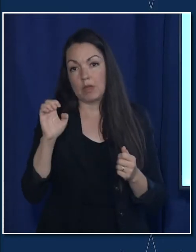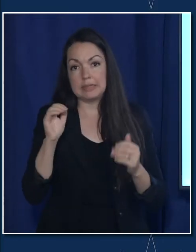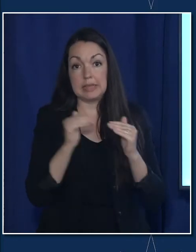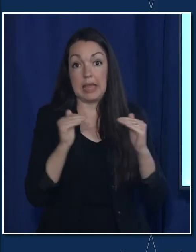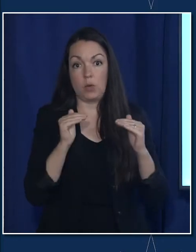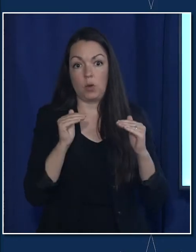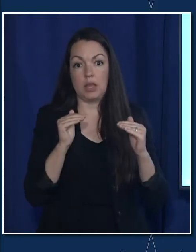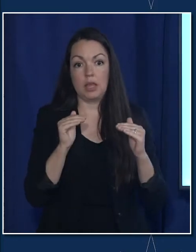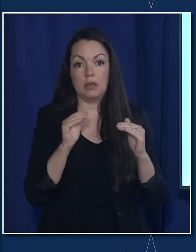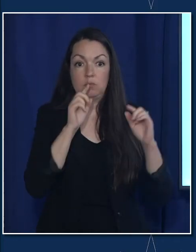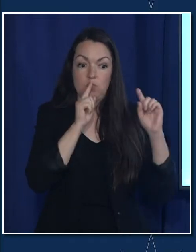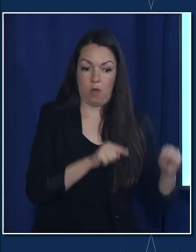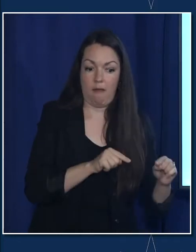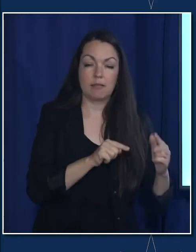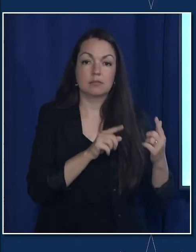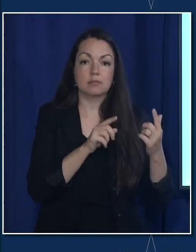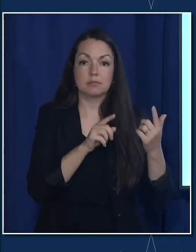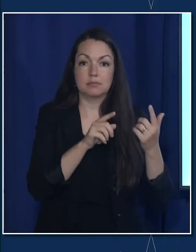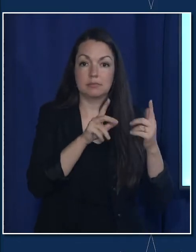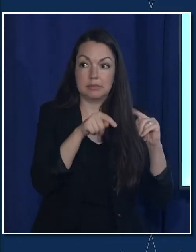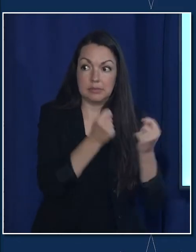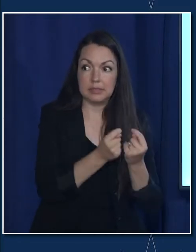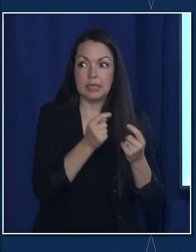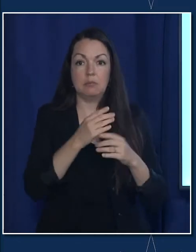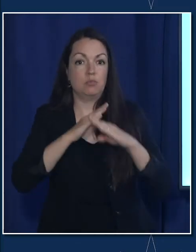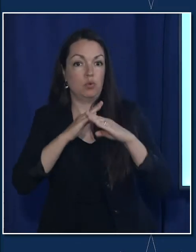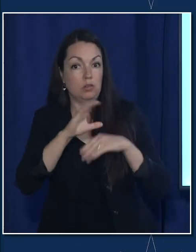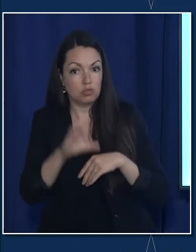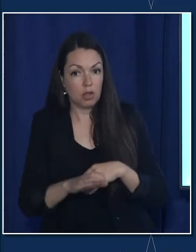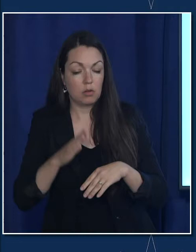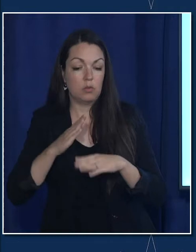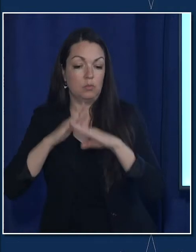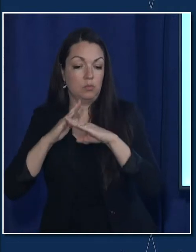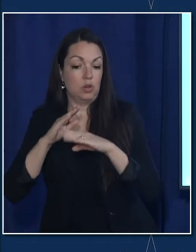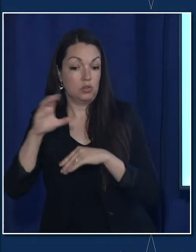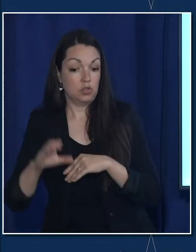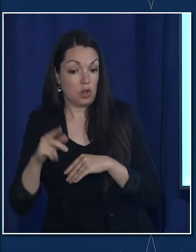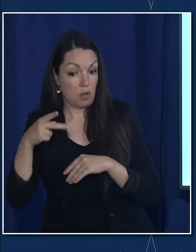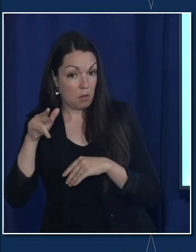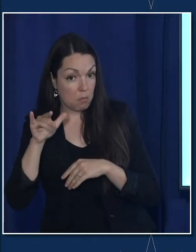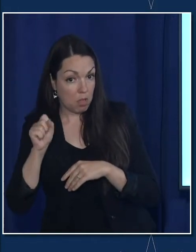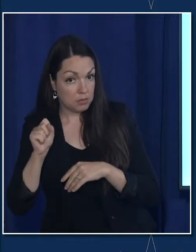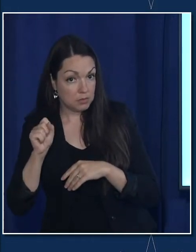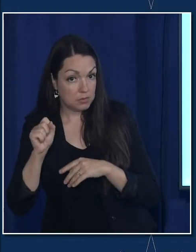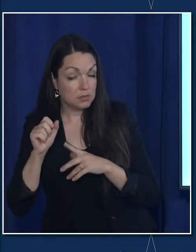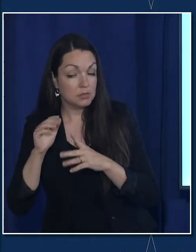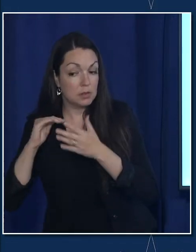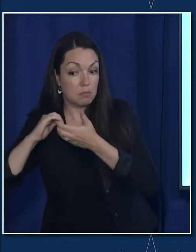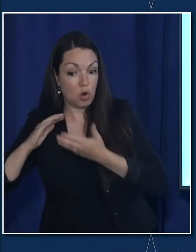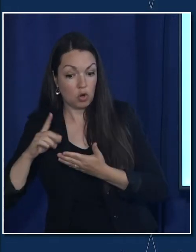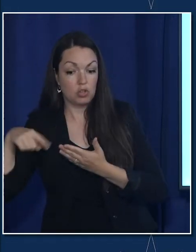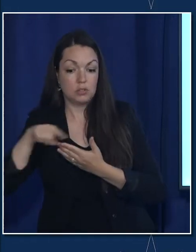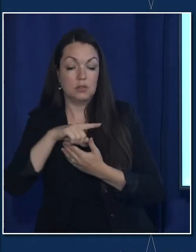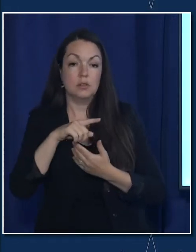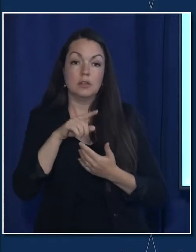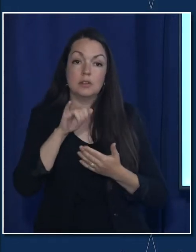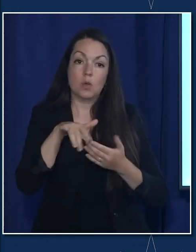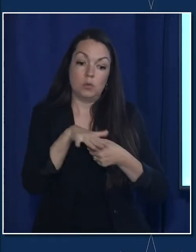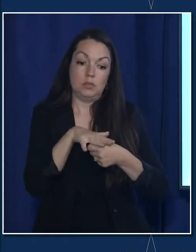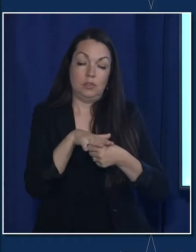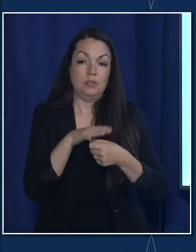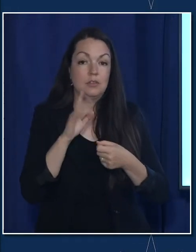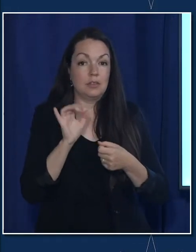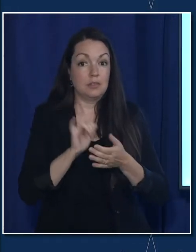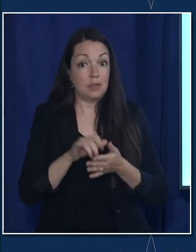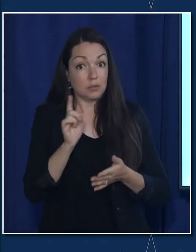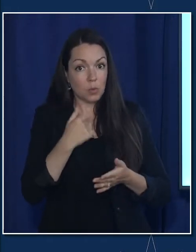from the beginning, with our Protect Chicago and Protect Chicago Plus partners. These are the zip codes where we've been going door to door and knocking. There continues to be,